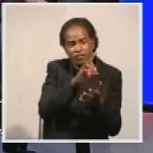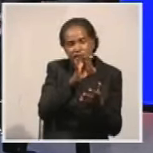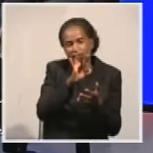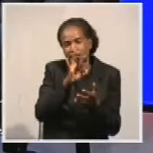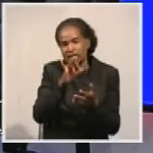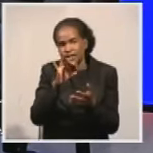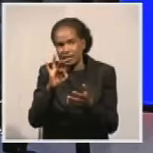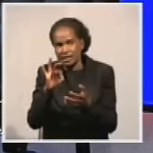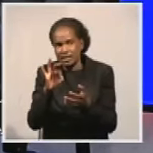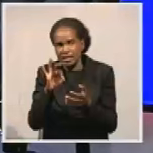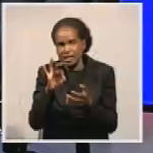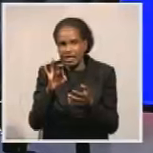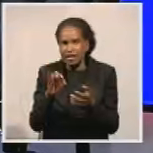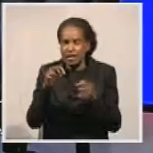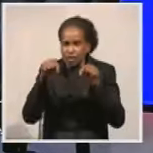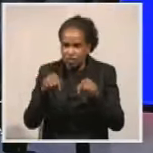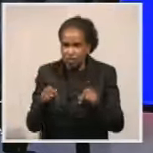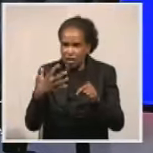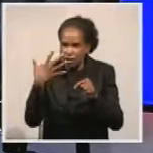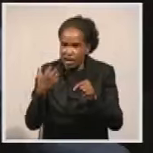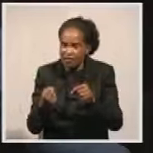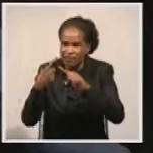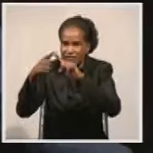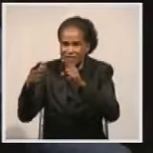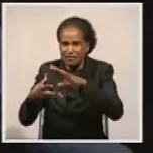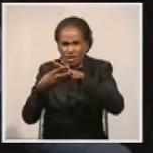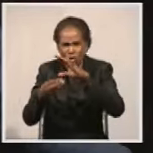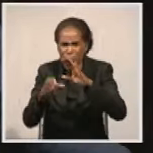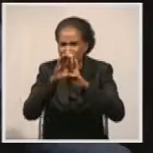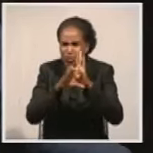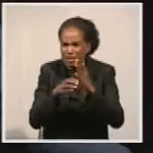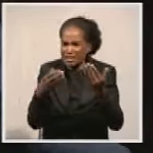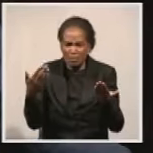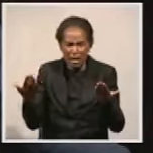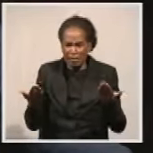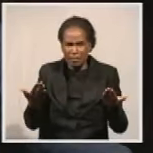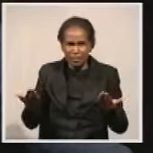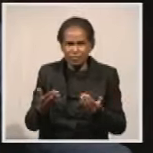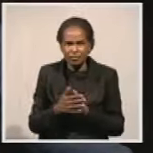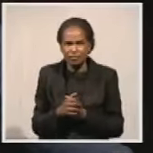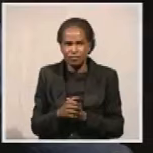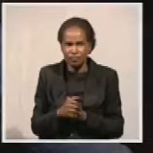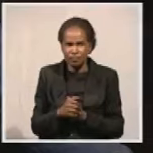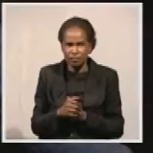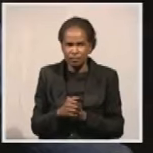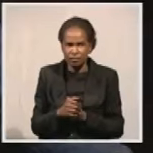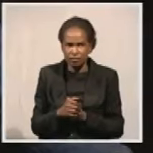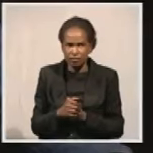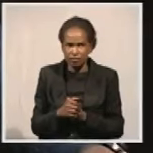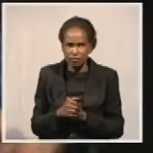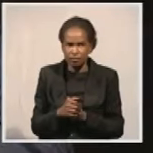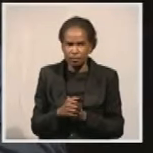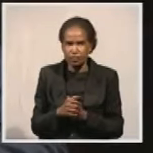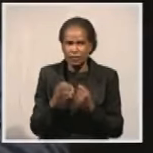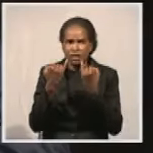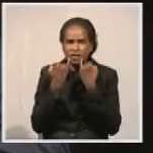Exactly. So now you're sitting with this different versions of the constitution. Oh, yeah. Okay, I understand we've got some breaking news. We are